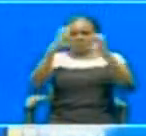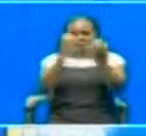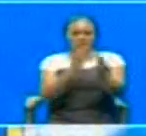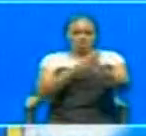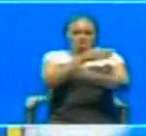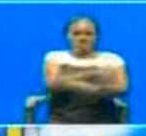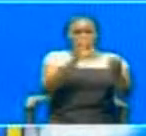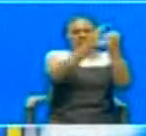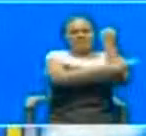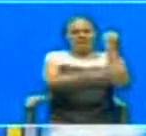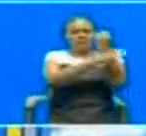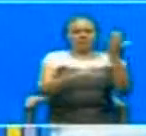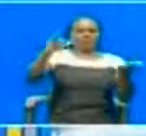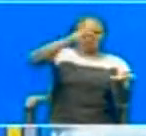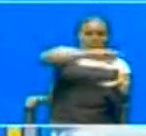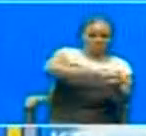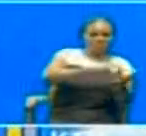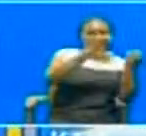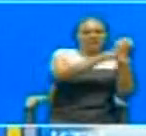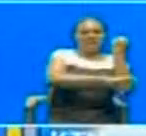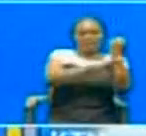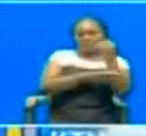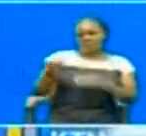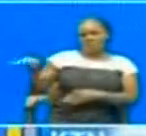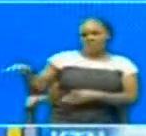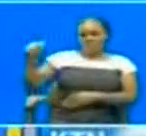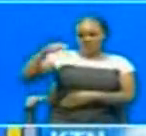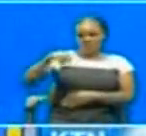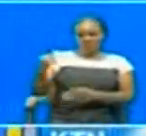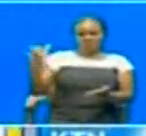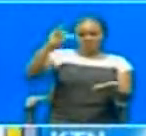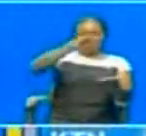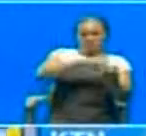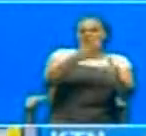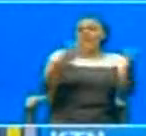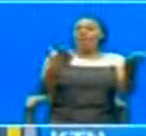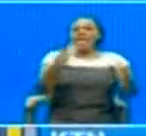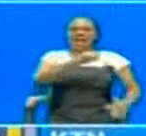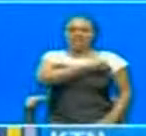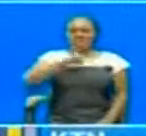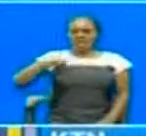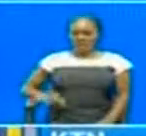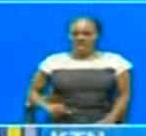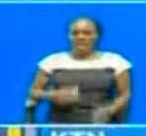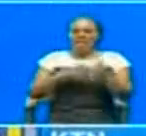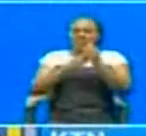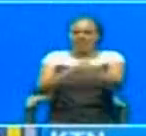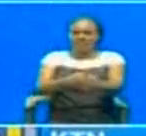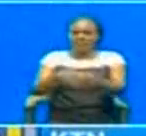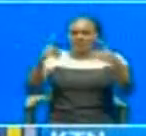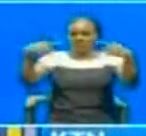Country Championships jetted back into the country early today. On arrival from Guiyang, China, head coach David Letting expressed